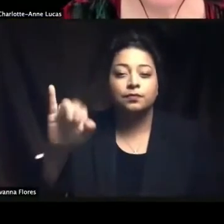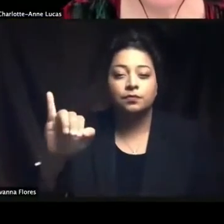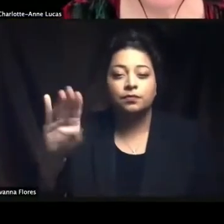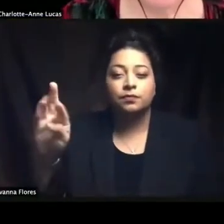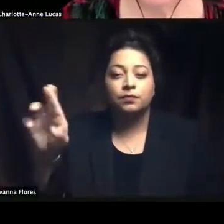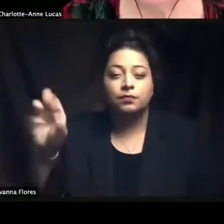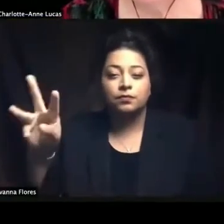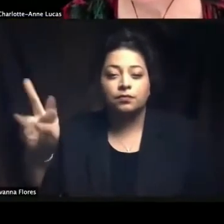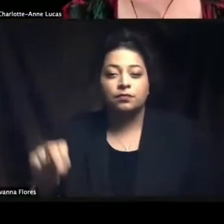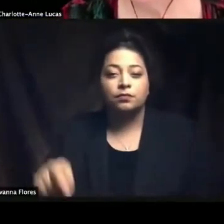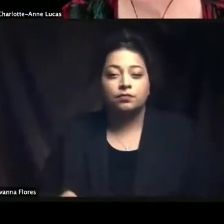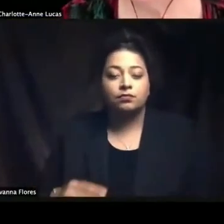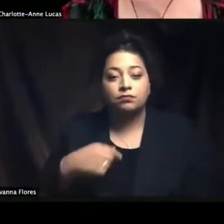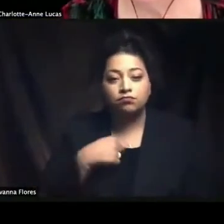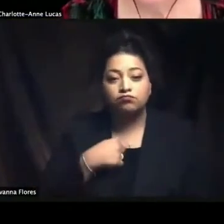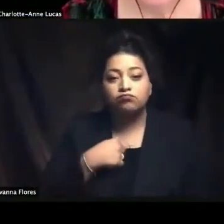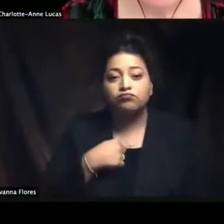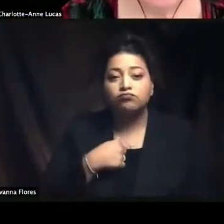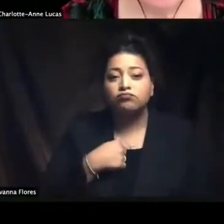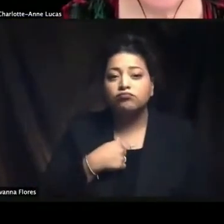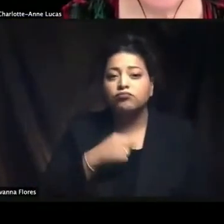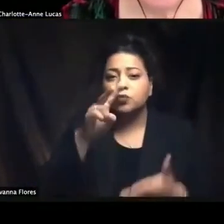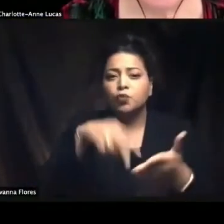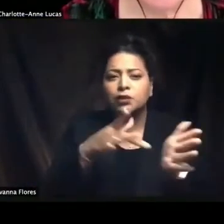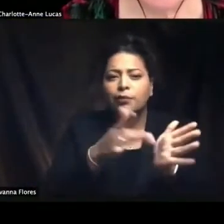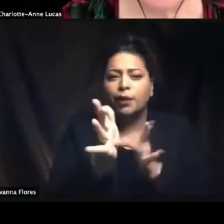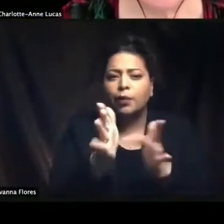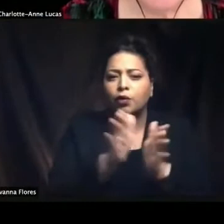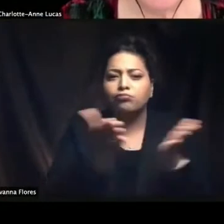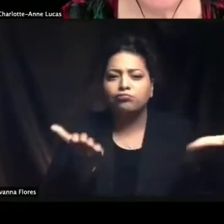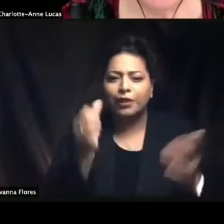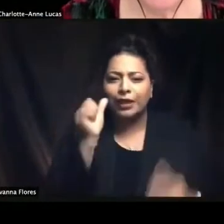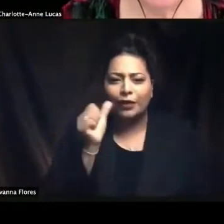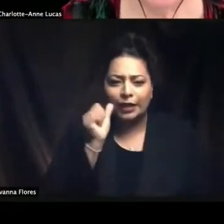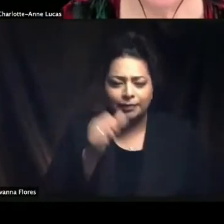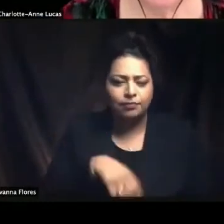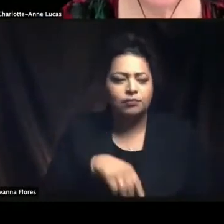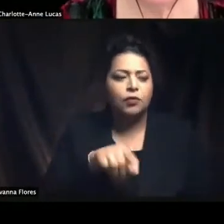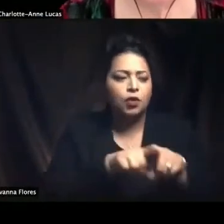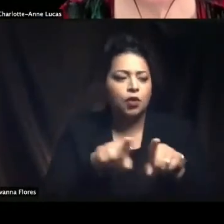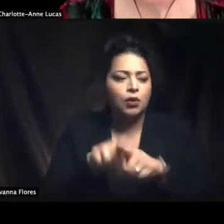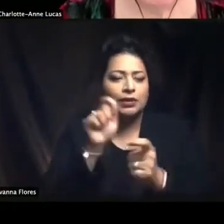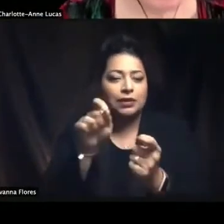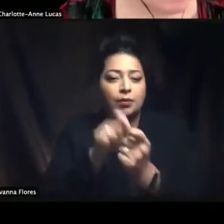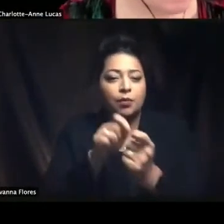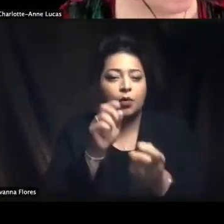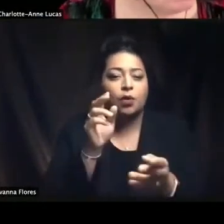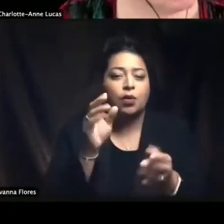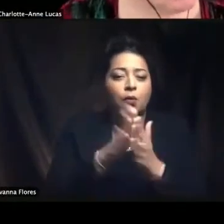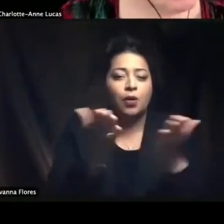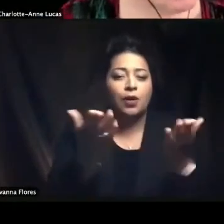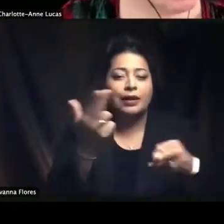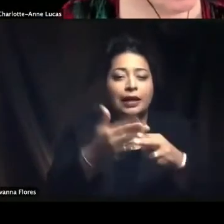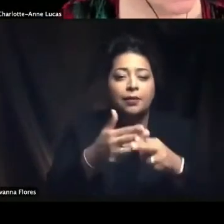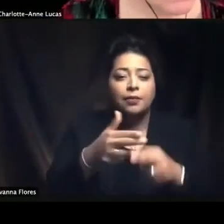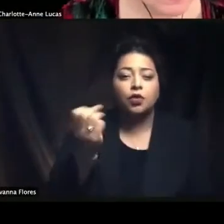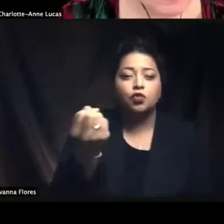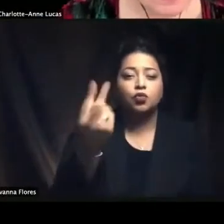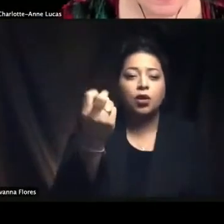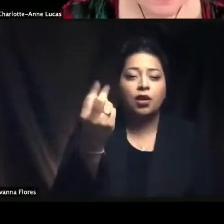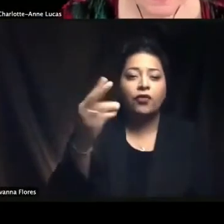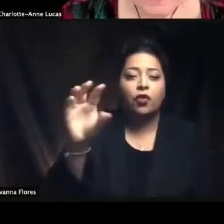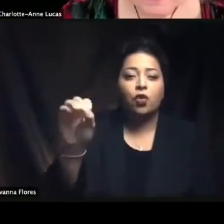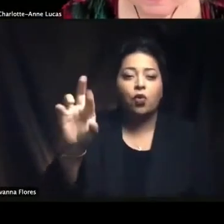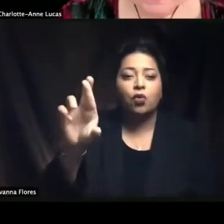Well, I do a daily read of the Bible, but really specifically the book is called 12 Ordinary Men. And it's about the